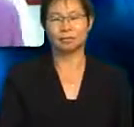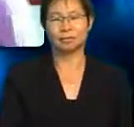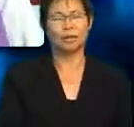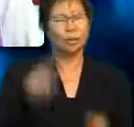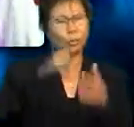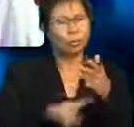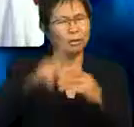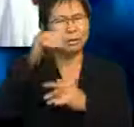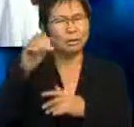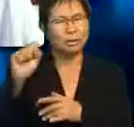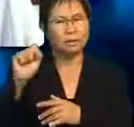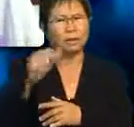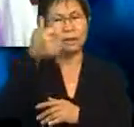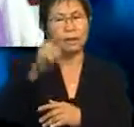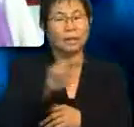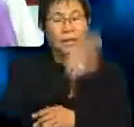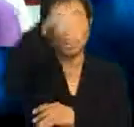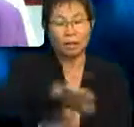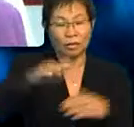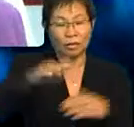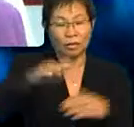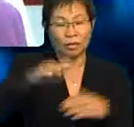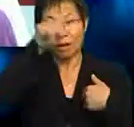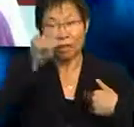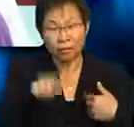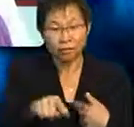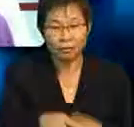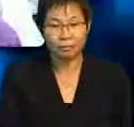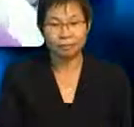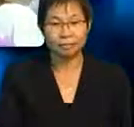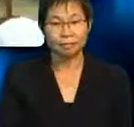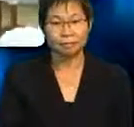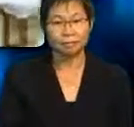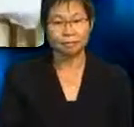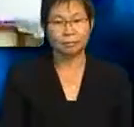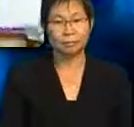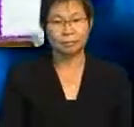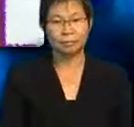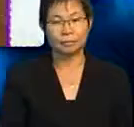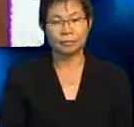What does an elephant have?